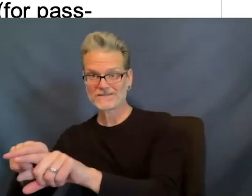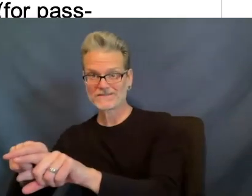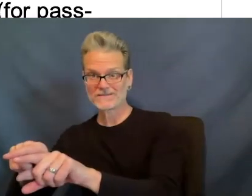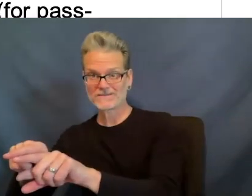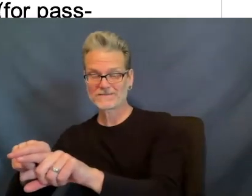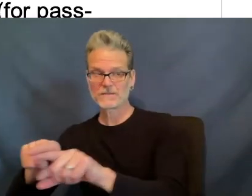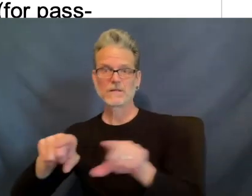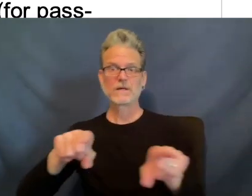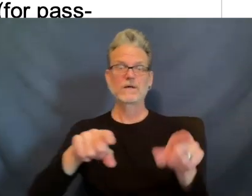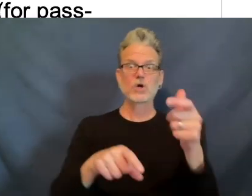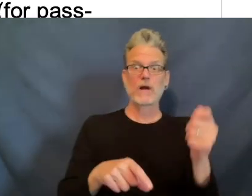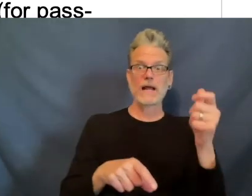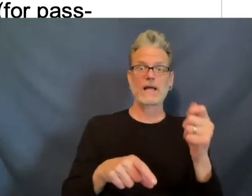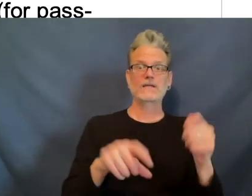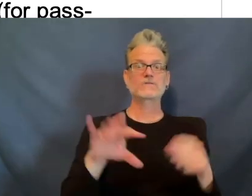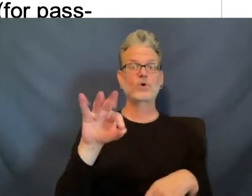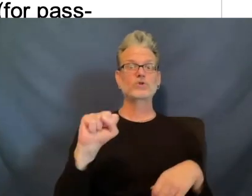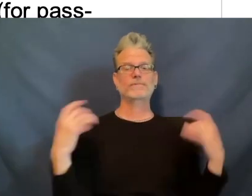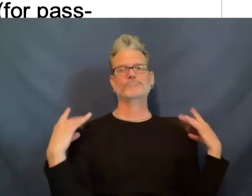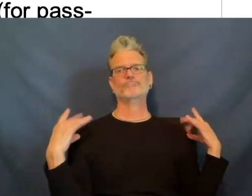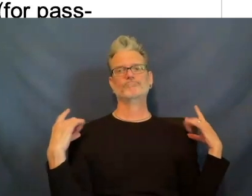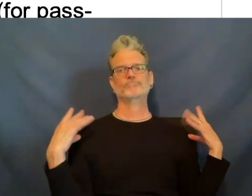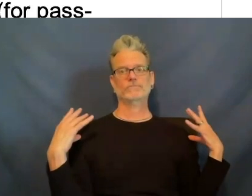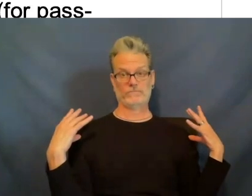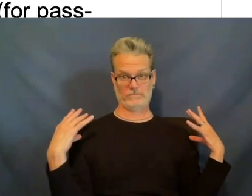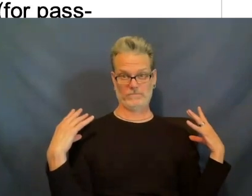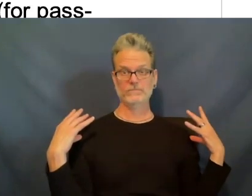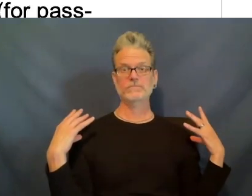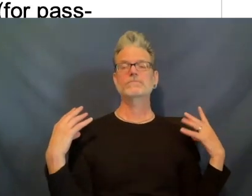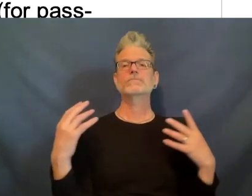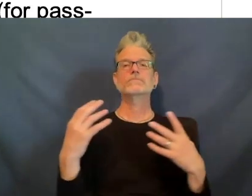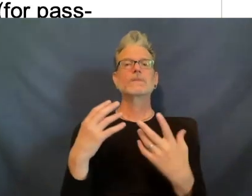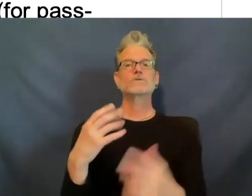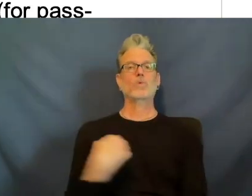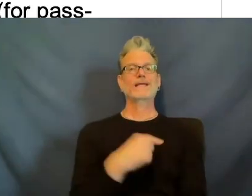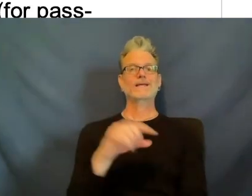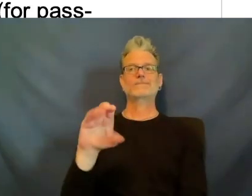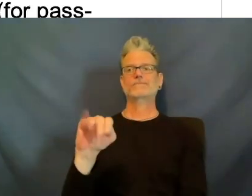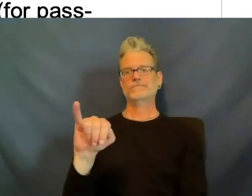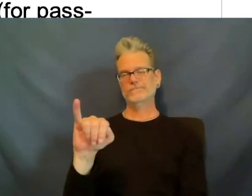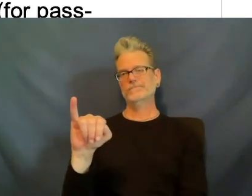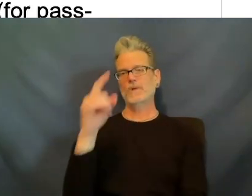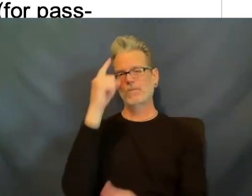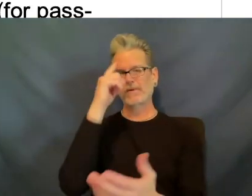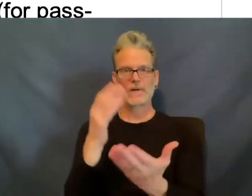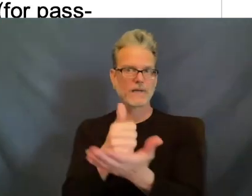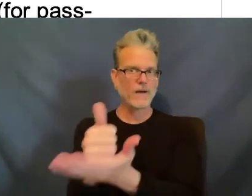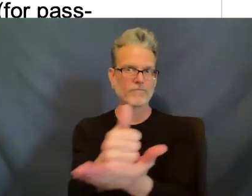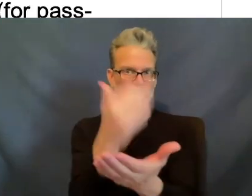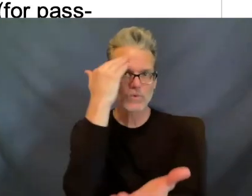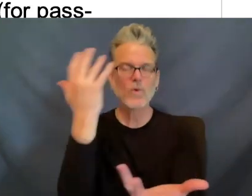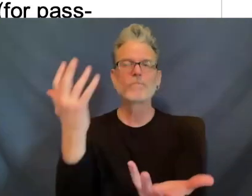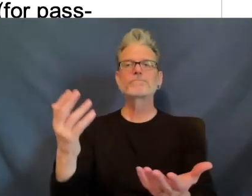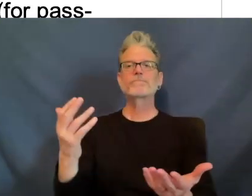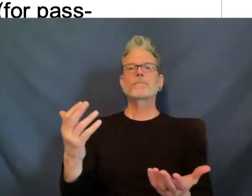grants. And some insights that we found as community navigators, something that would be helpful for you all is, especially with